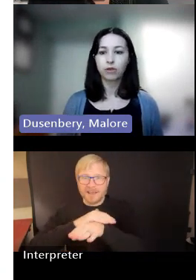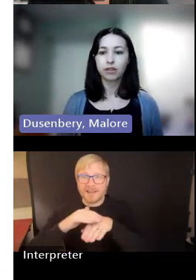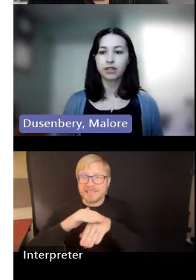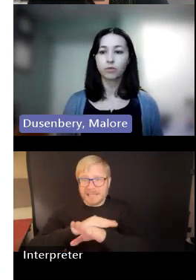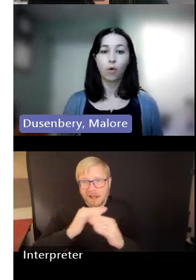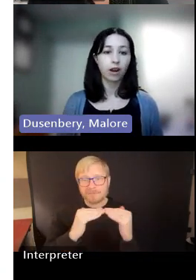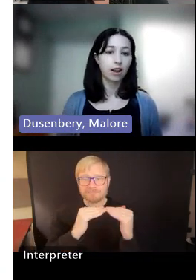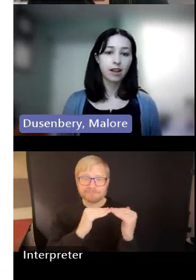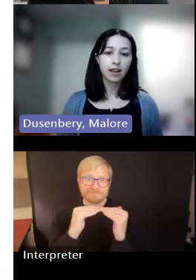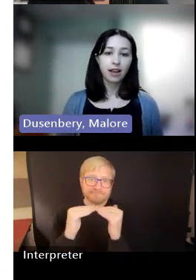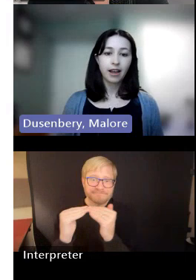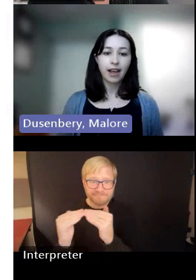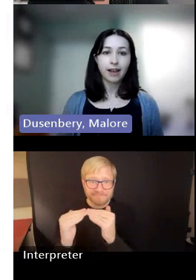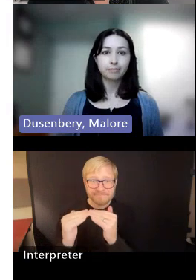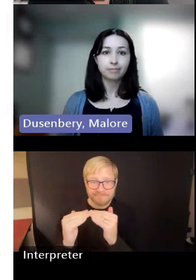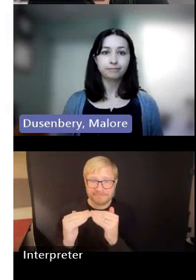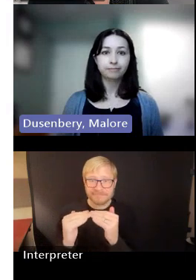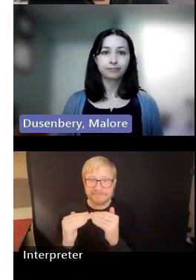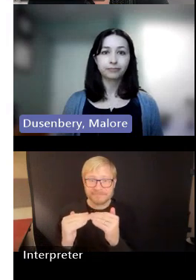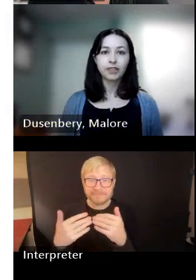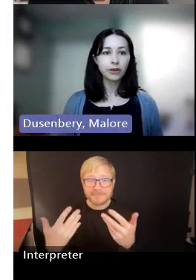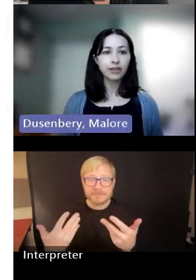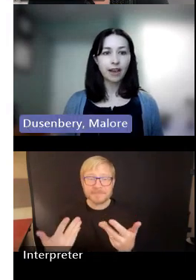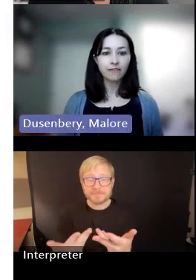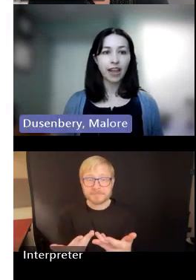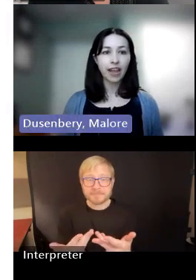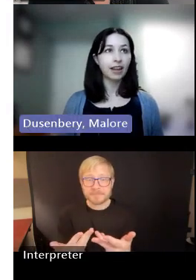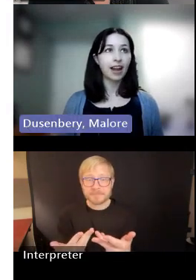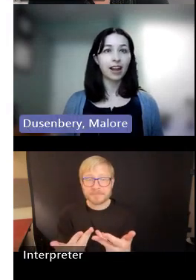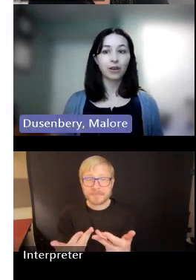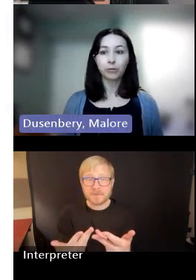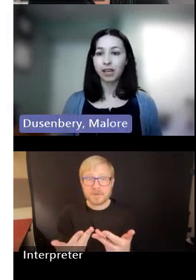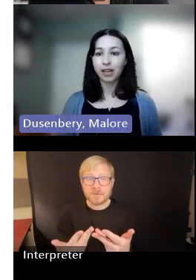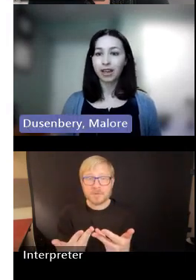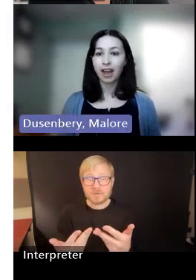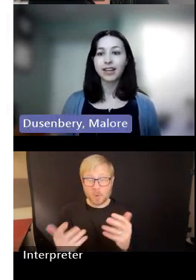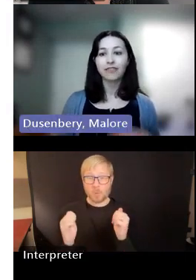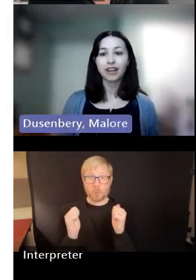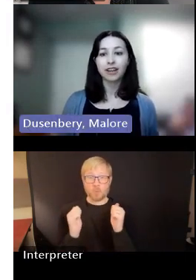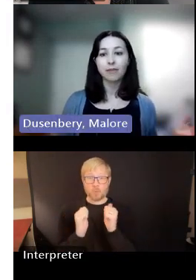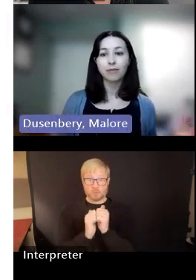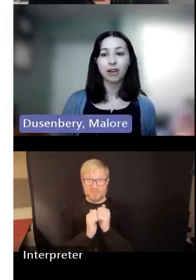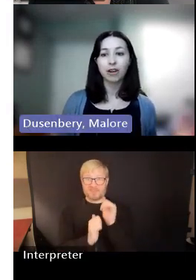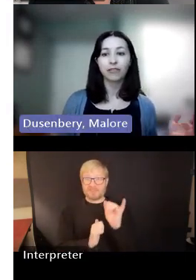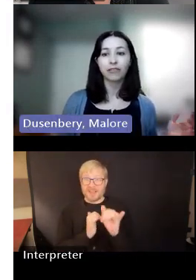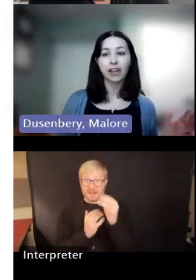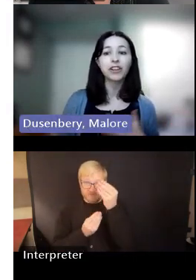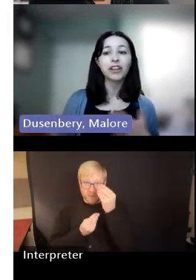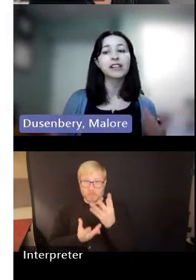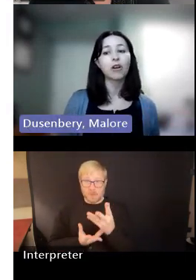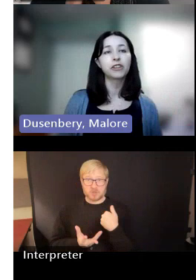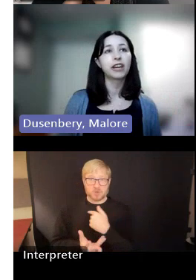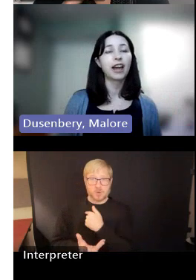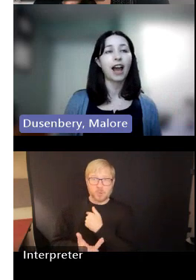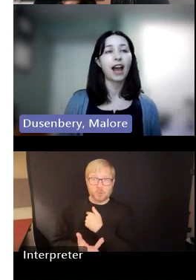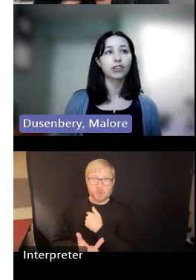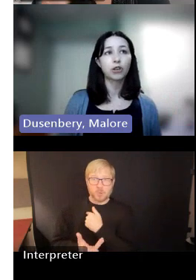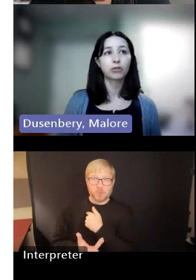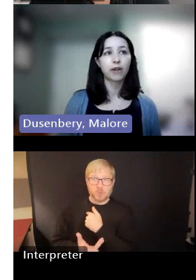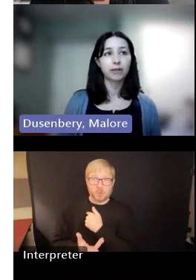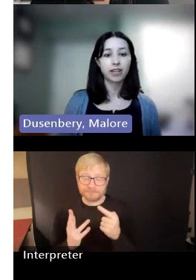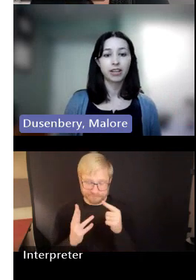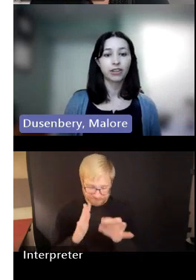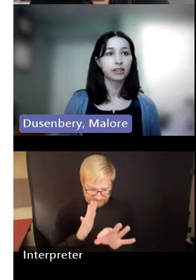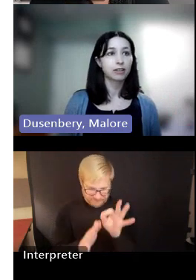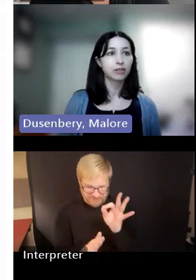big, important work. So in that vein, we identified a number of specifically, hopefully